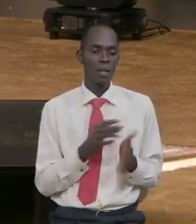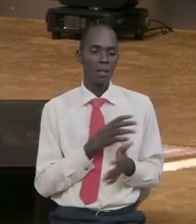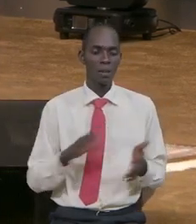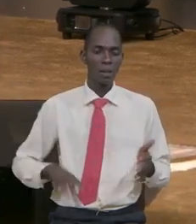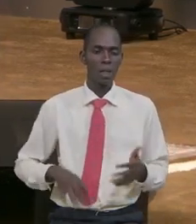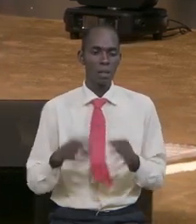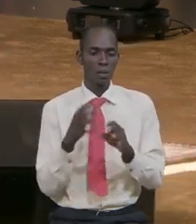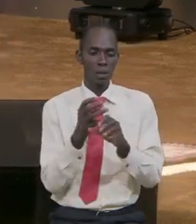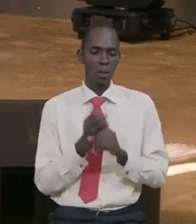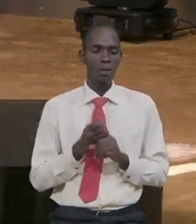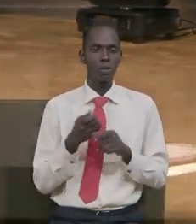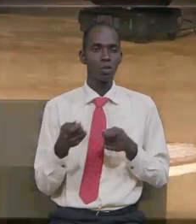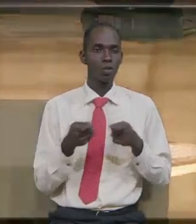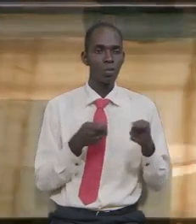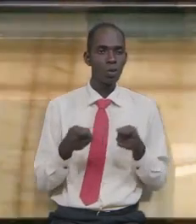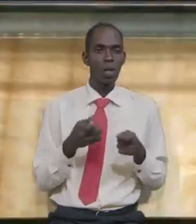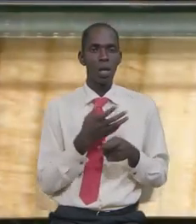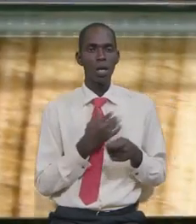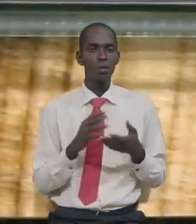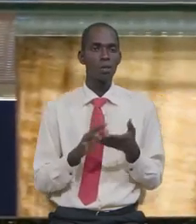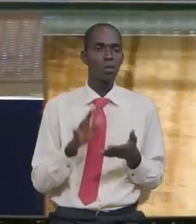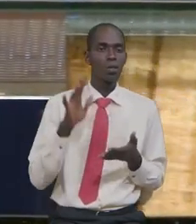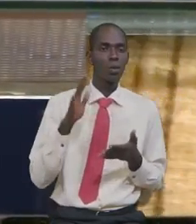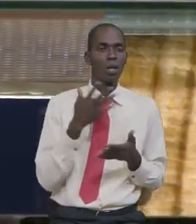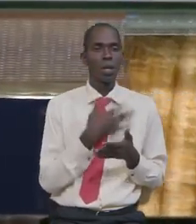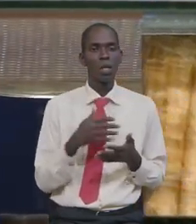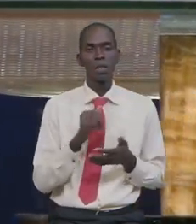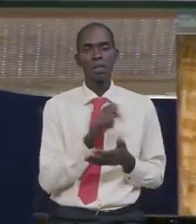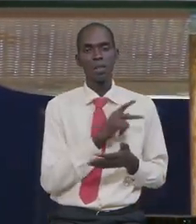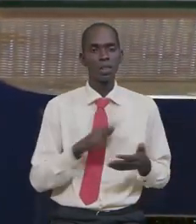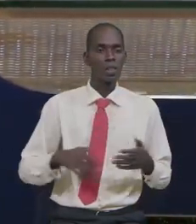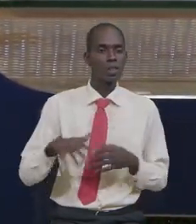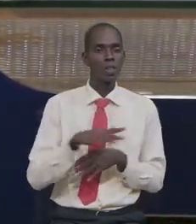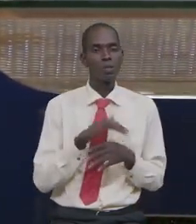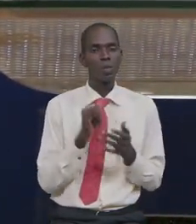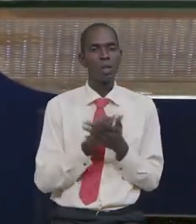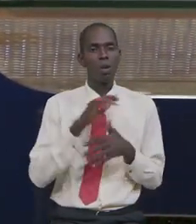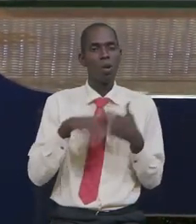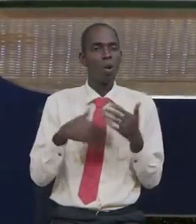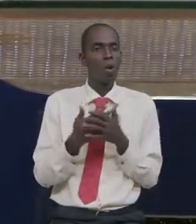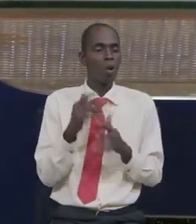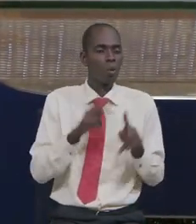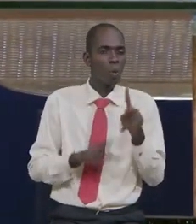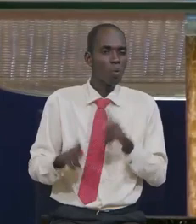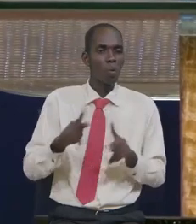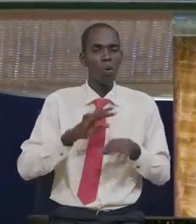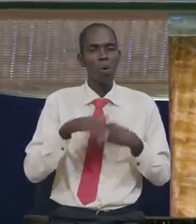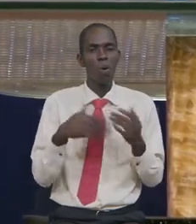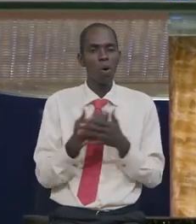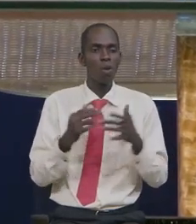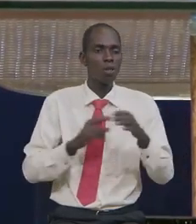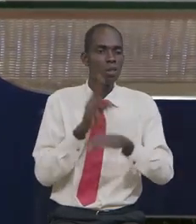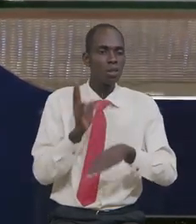having dominion and glory and a kingdom, that all people and all nations and